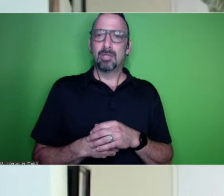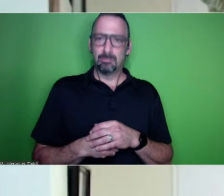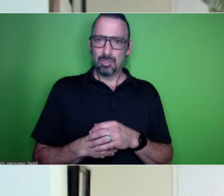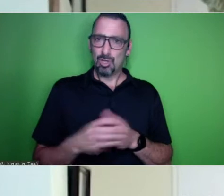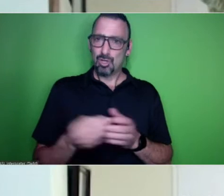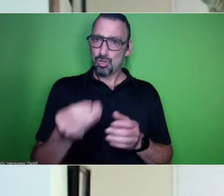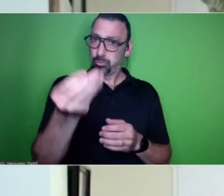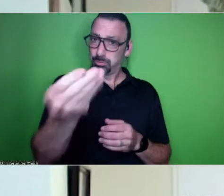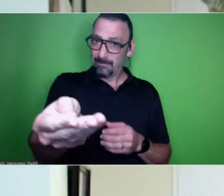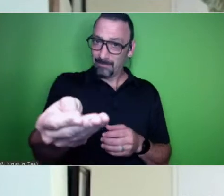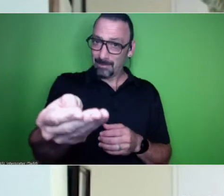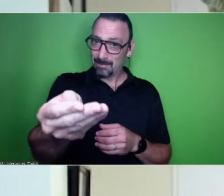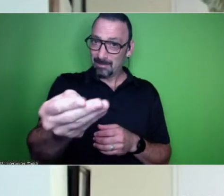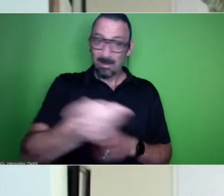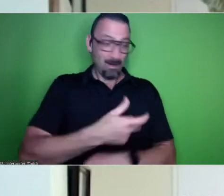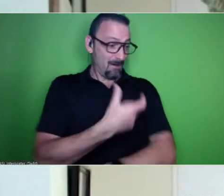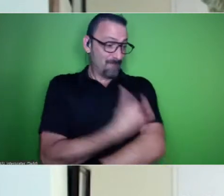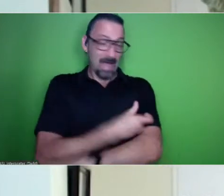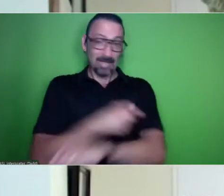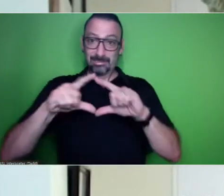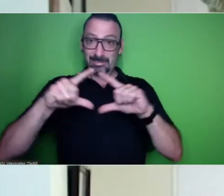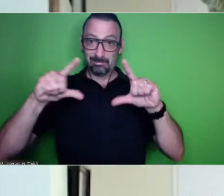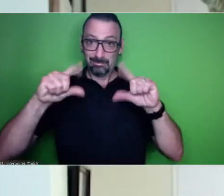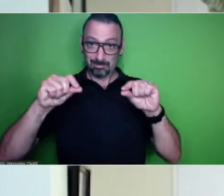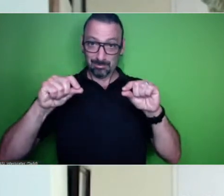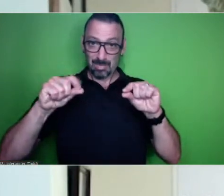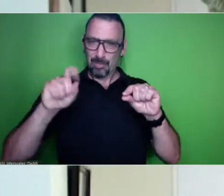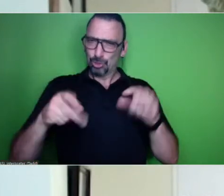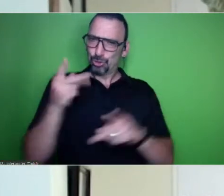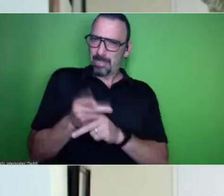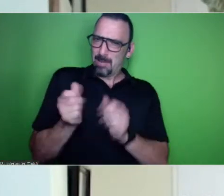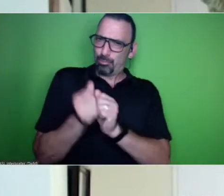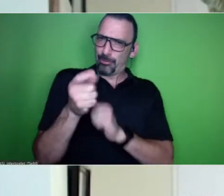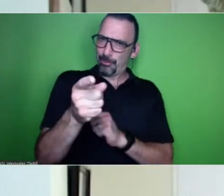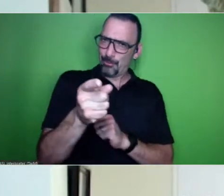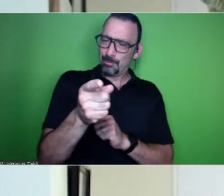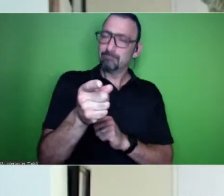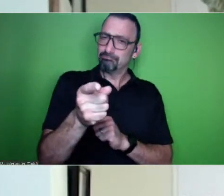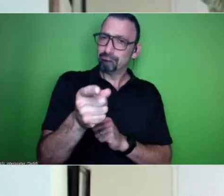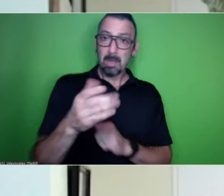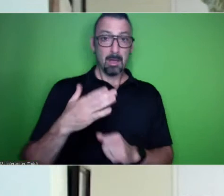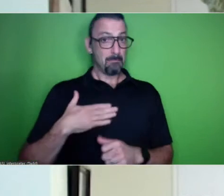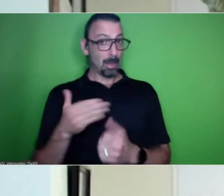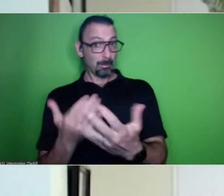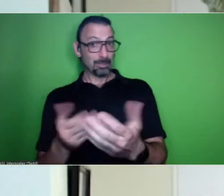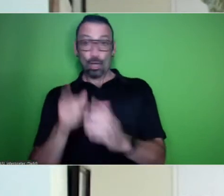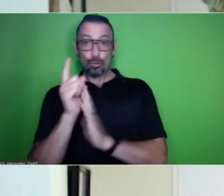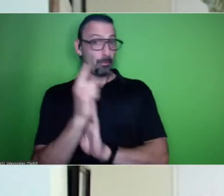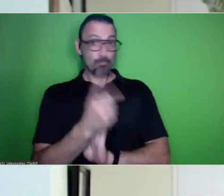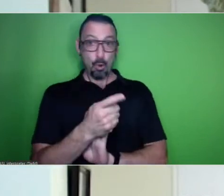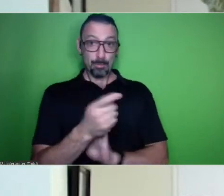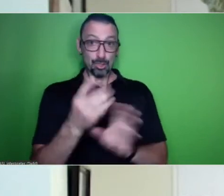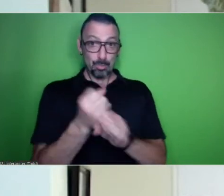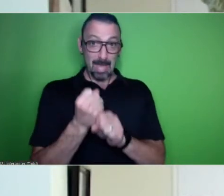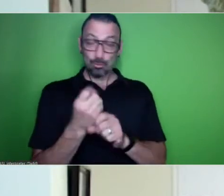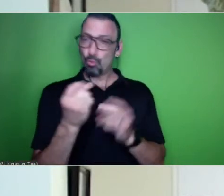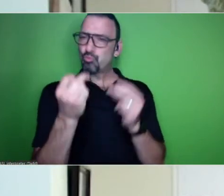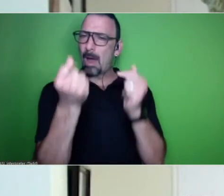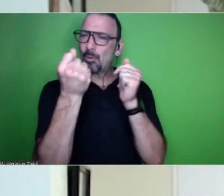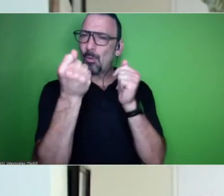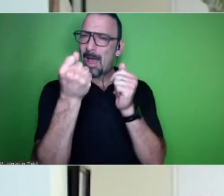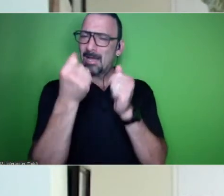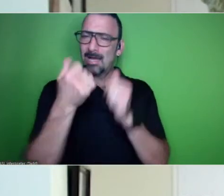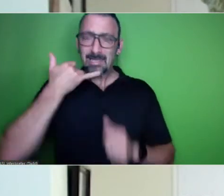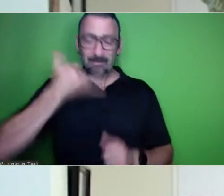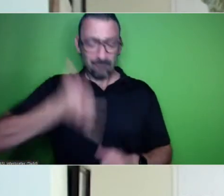vaccine record that you should keep with you. And my recommendation has always been, as soon as you get it, if you have a smartphone, take a picture of it and